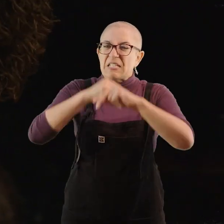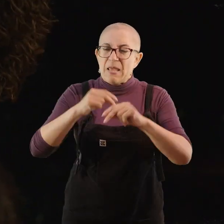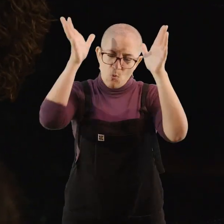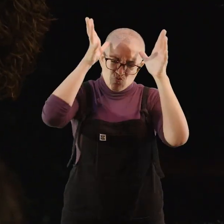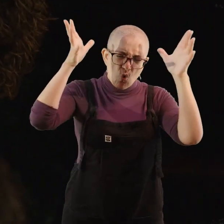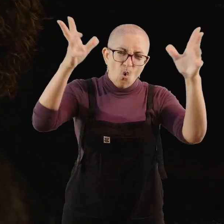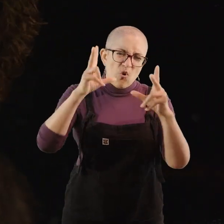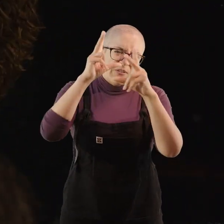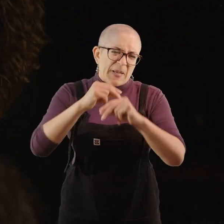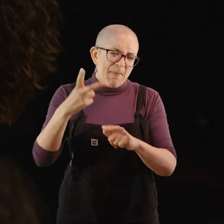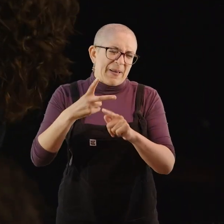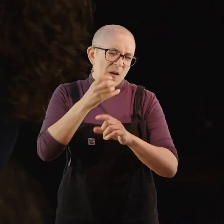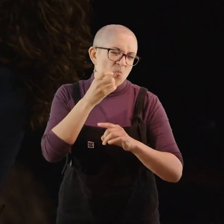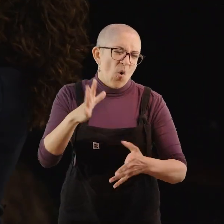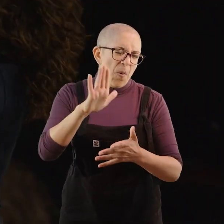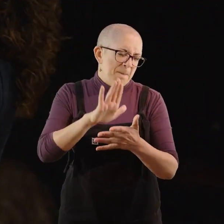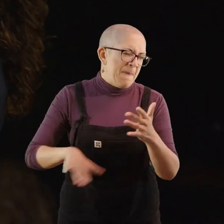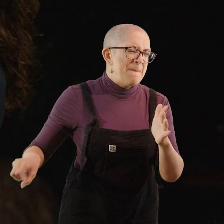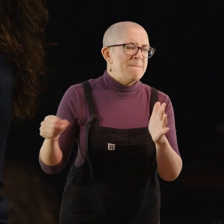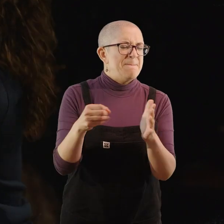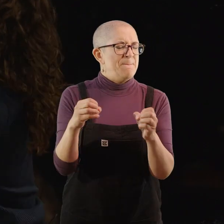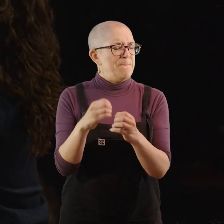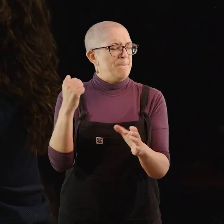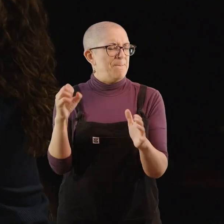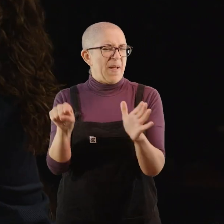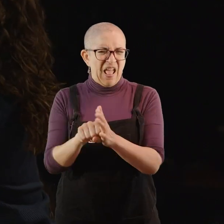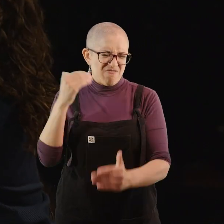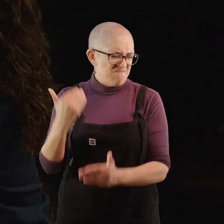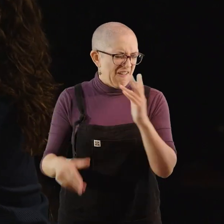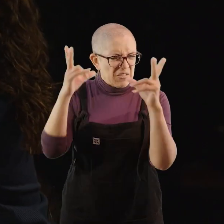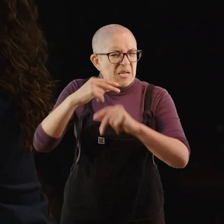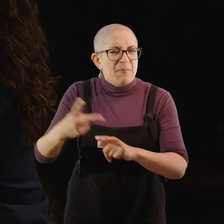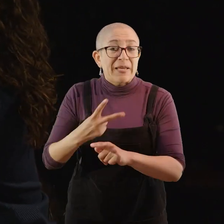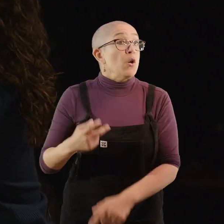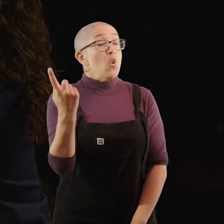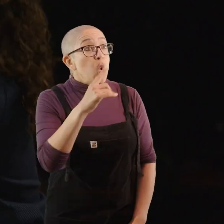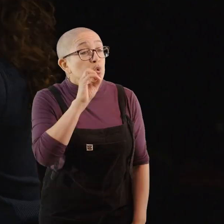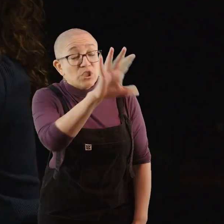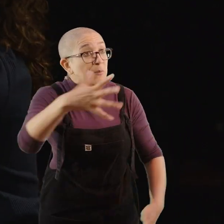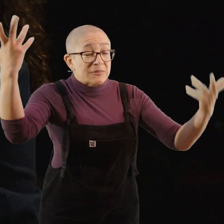no more. Macbeth shall sleep no more. Who was it that thus cried?